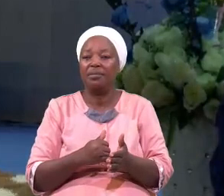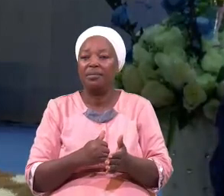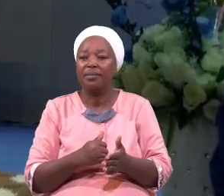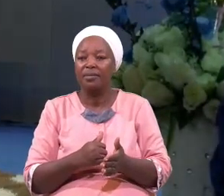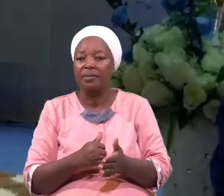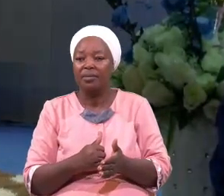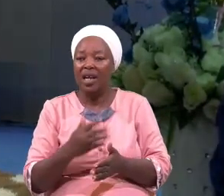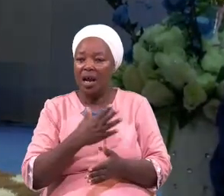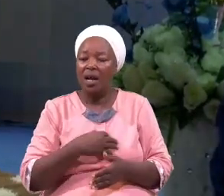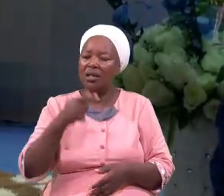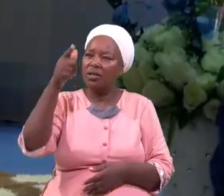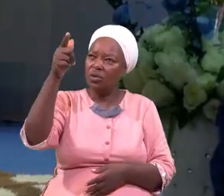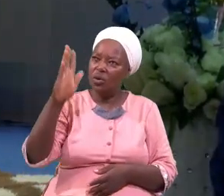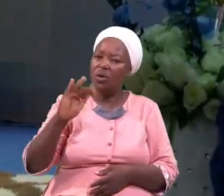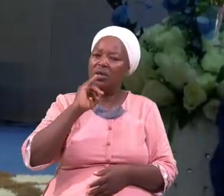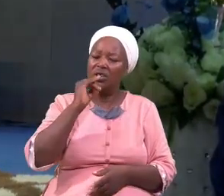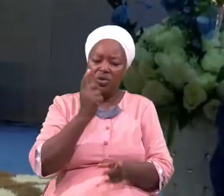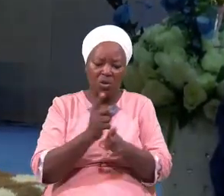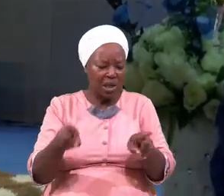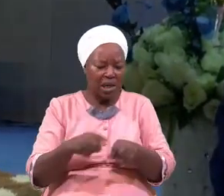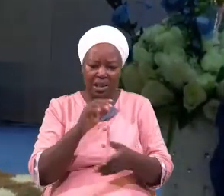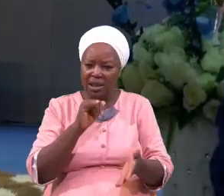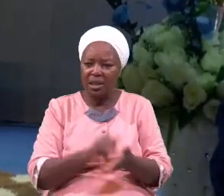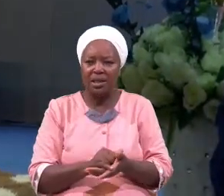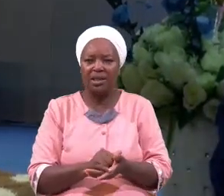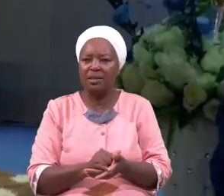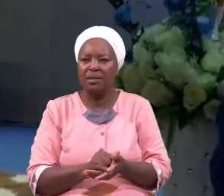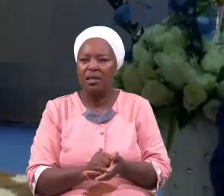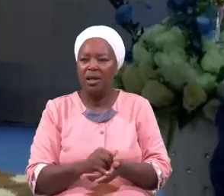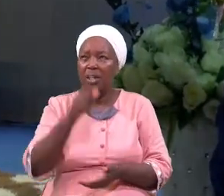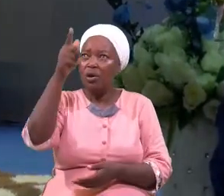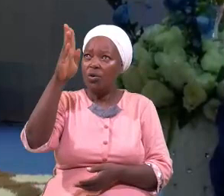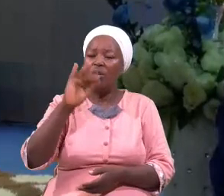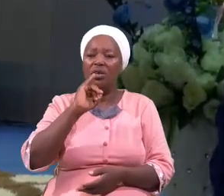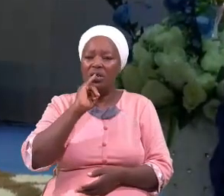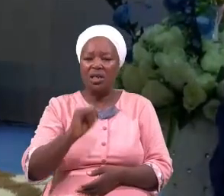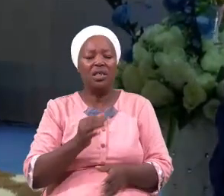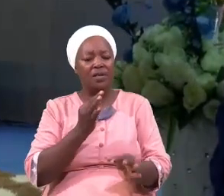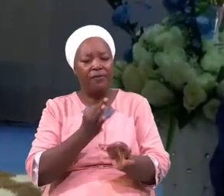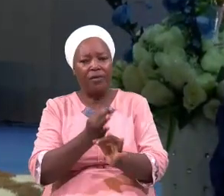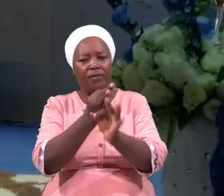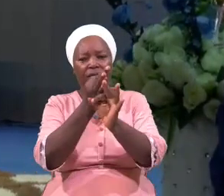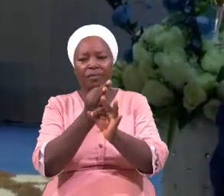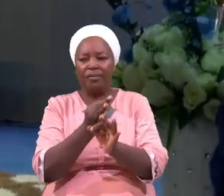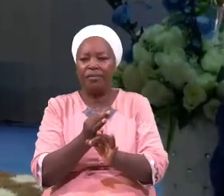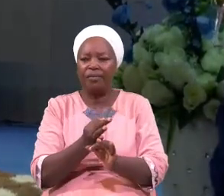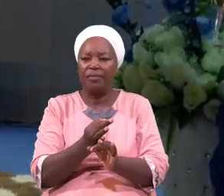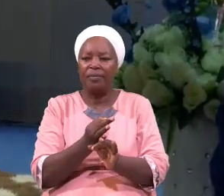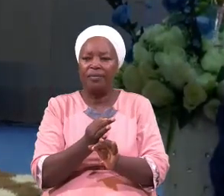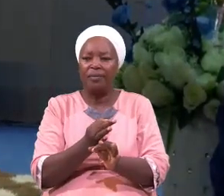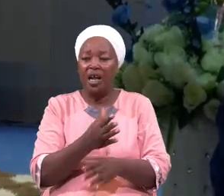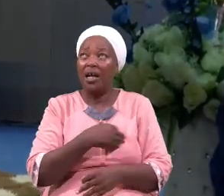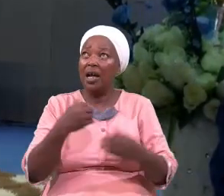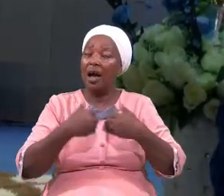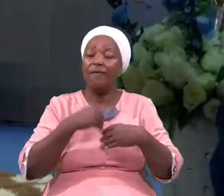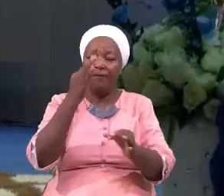And God is like that. God is faithful. And I have faith